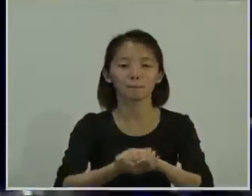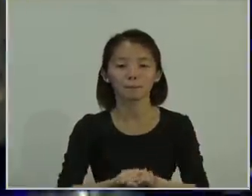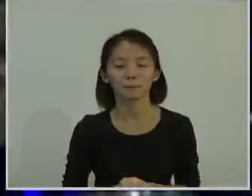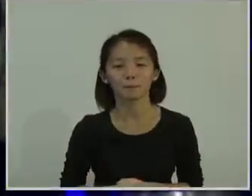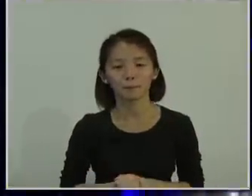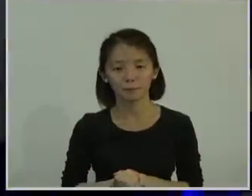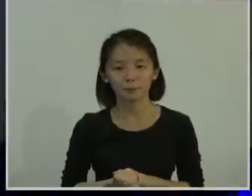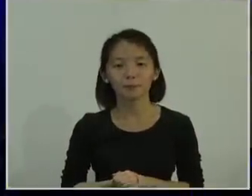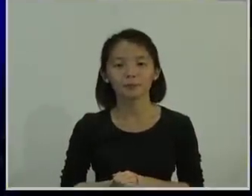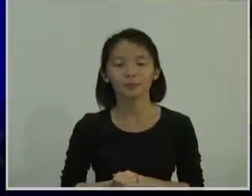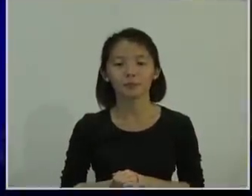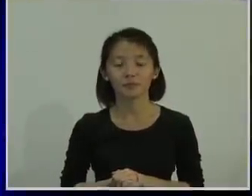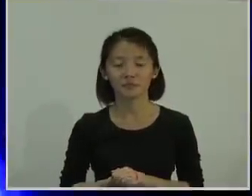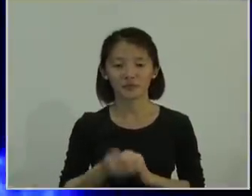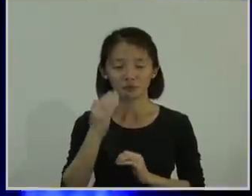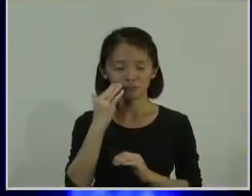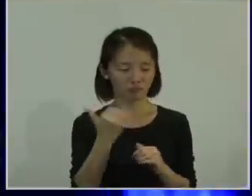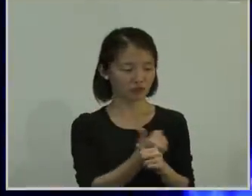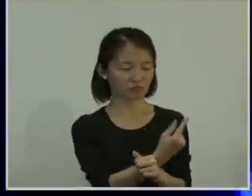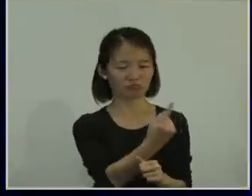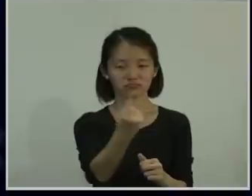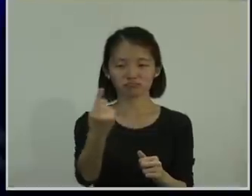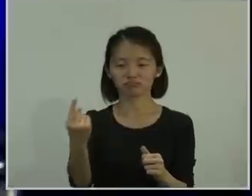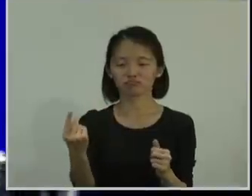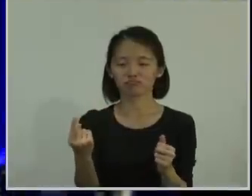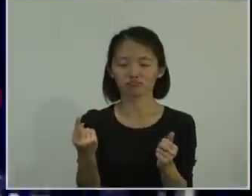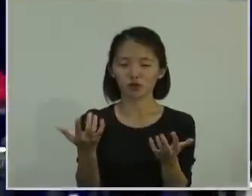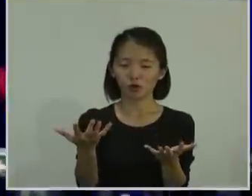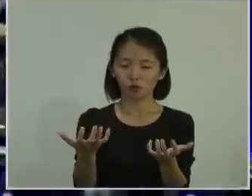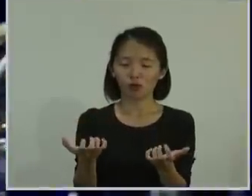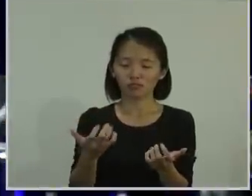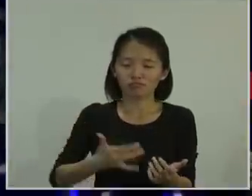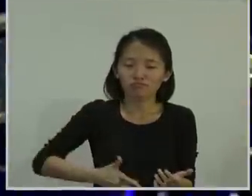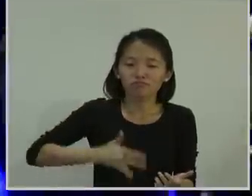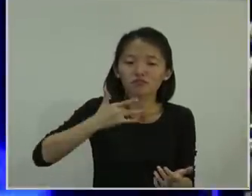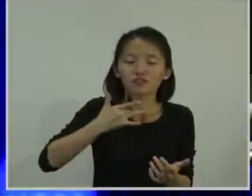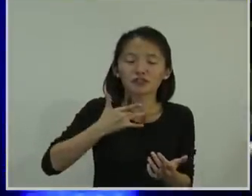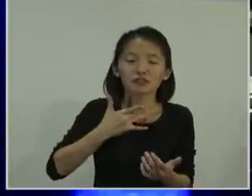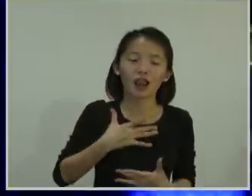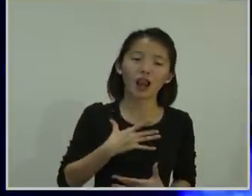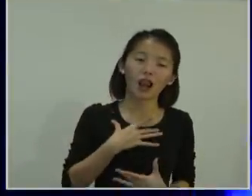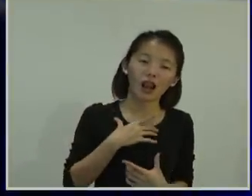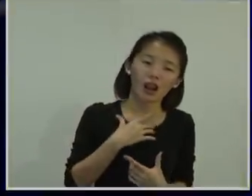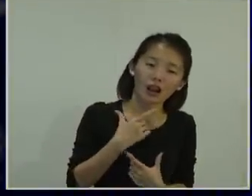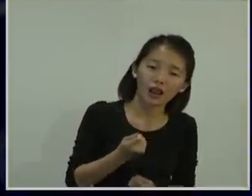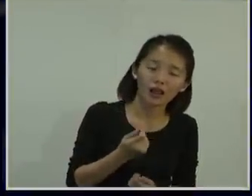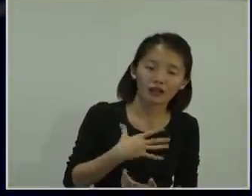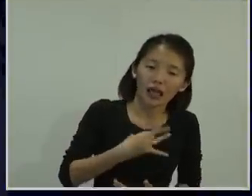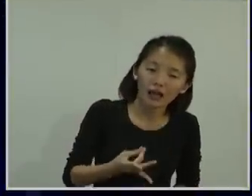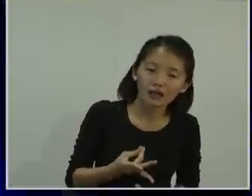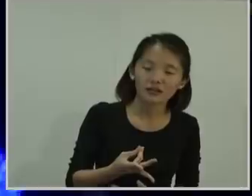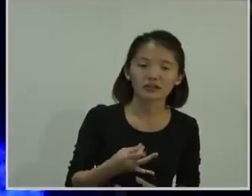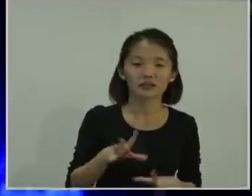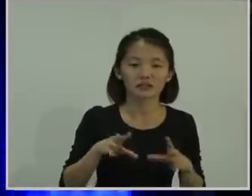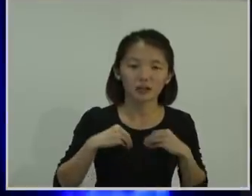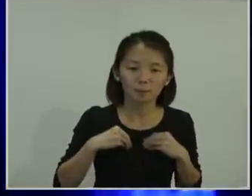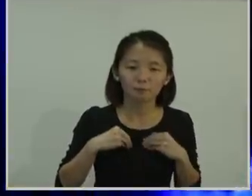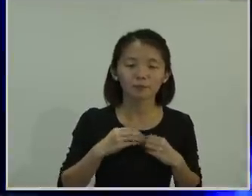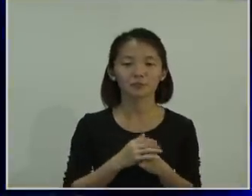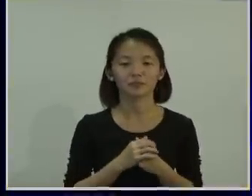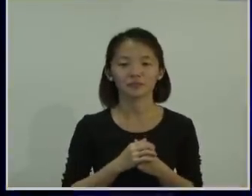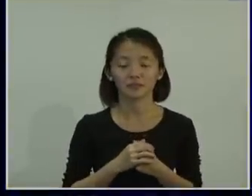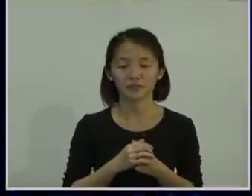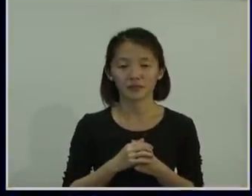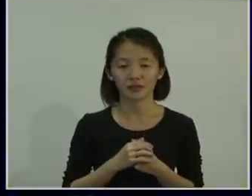Everybody wants to be well-liked and accepted. Even as kids, we would do all sorts of